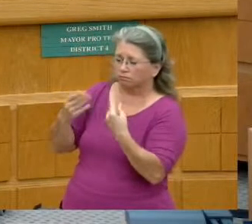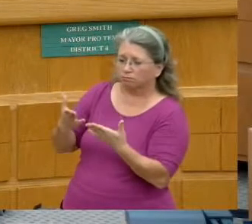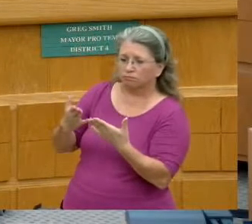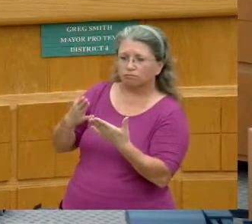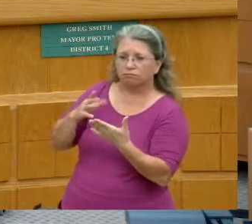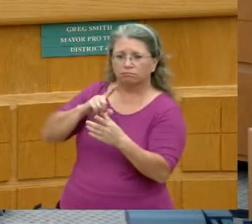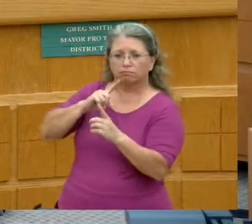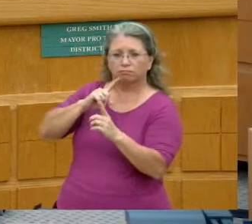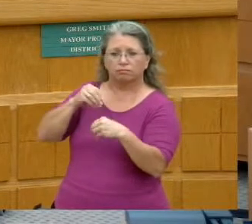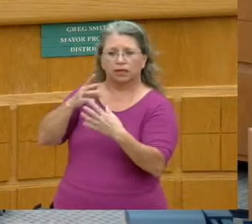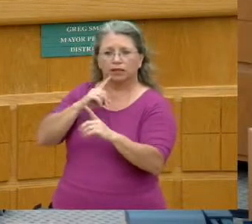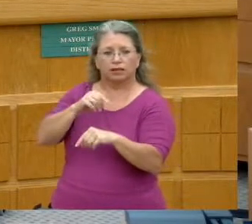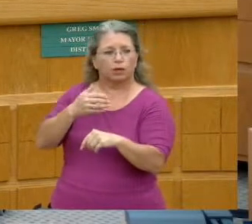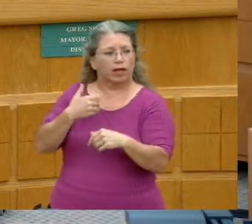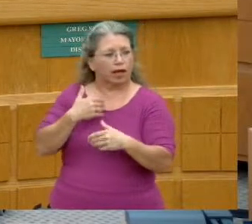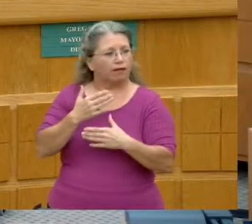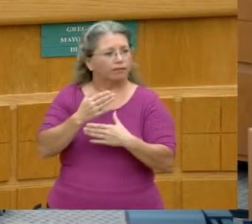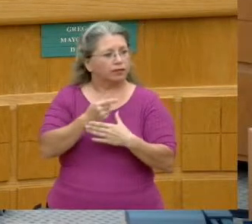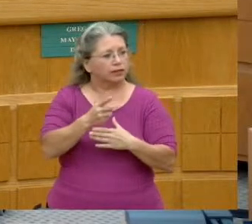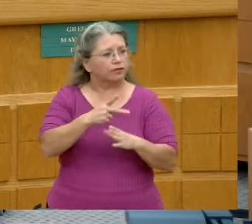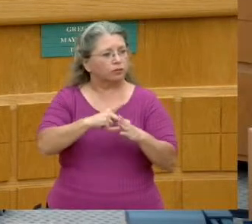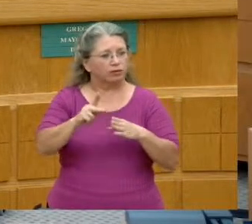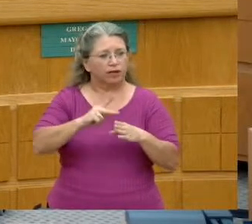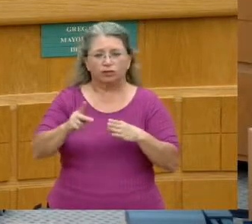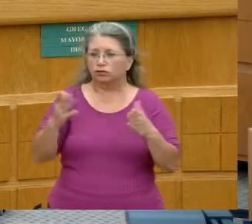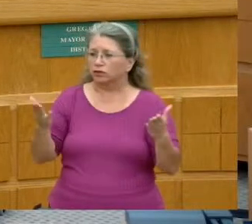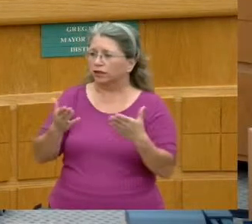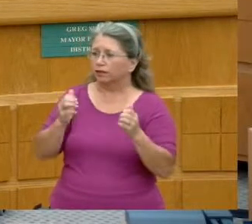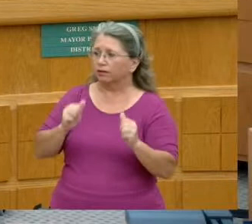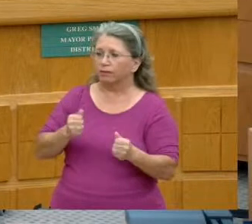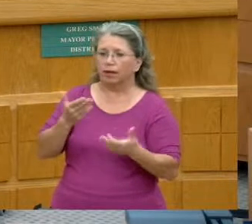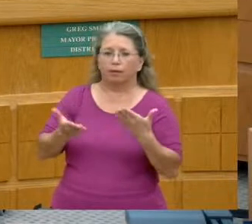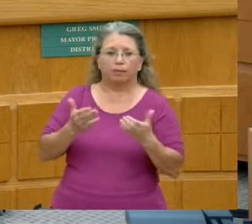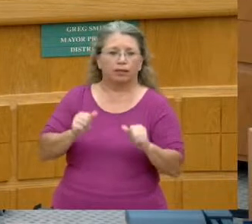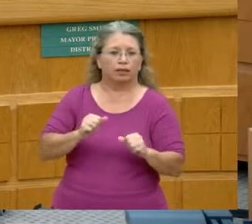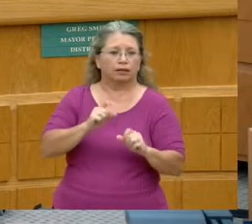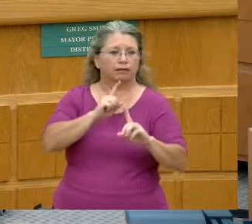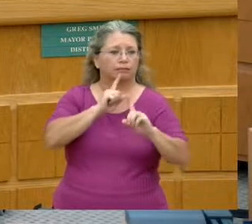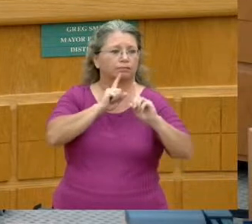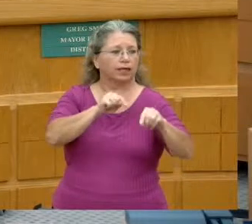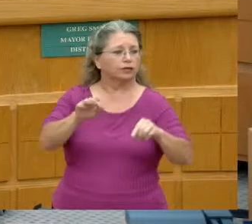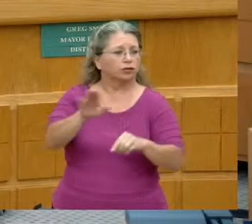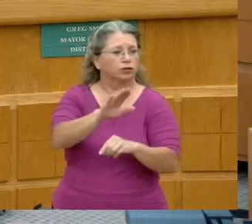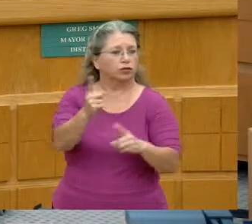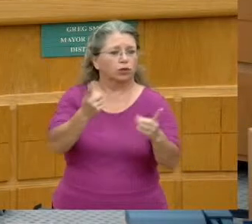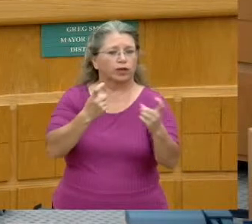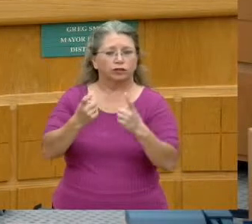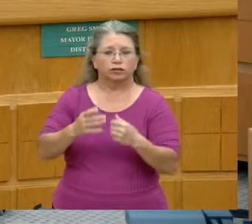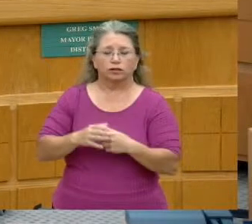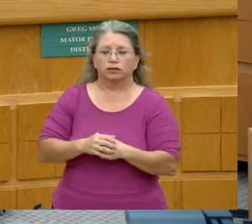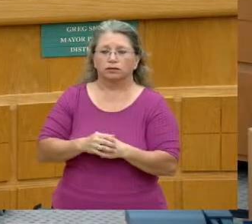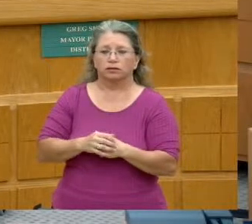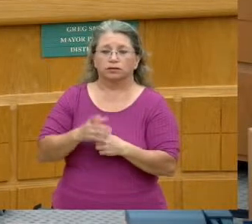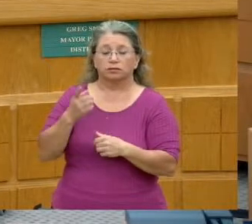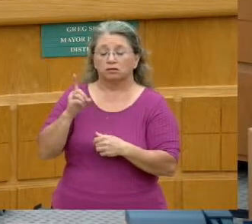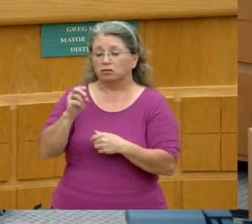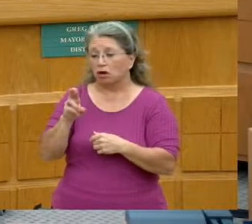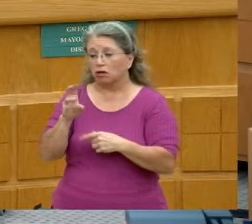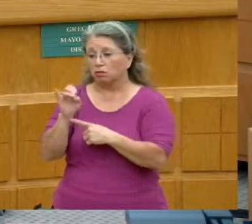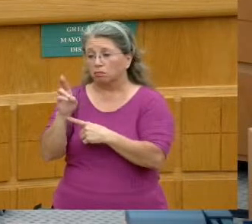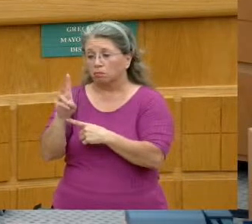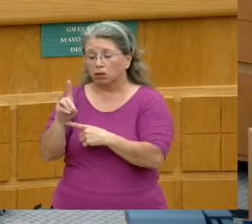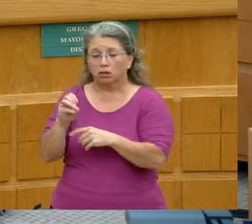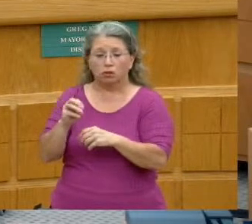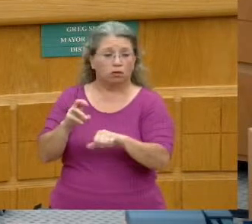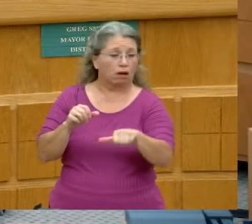And we have professionals here like Dr. Gonzalez, myself, and others that can help answer some of the questions that oppose to Dr. Bird or others